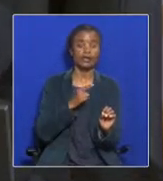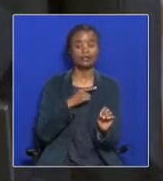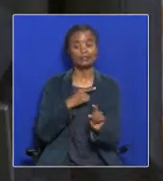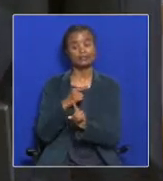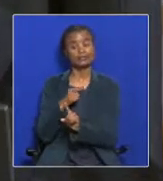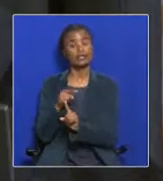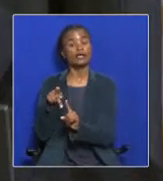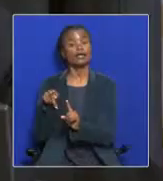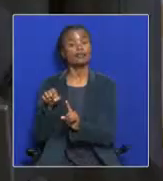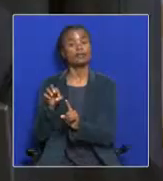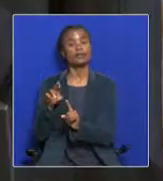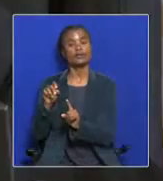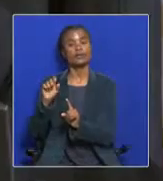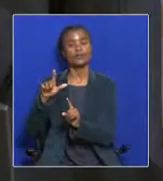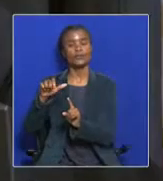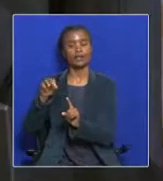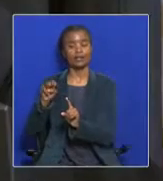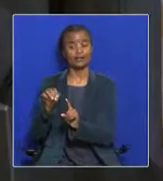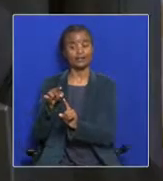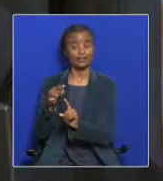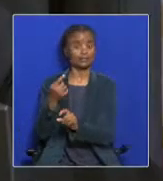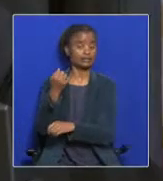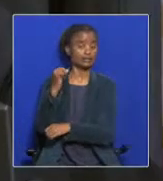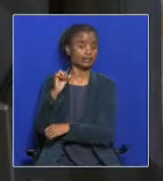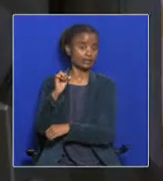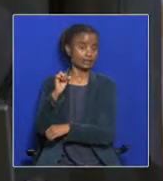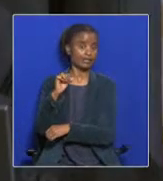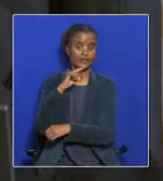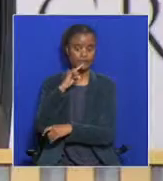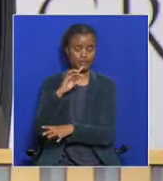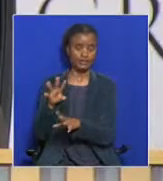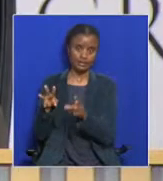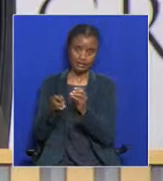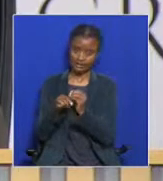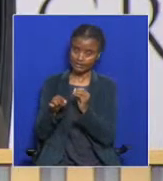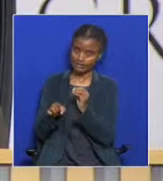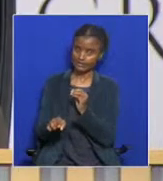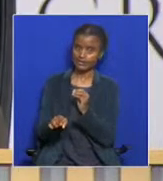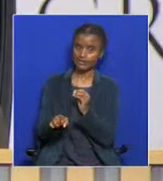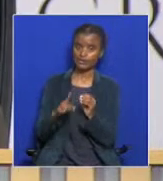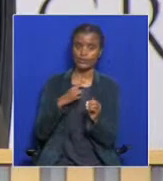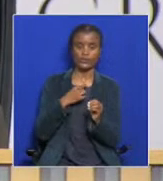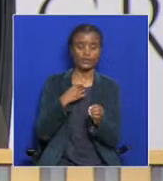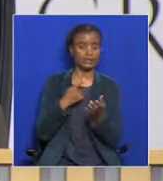lends credence to Perumal's denial that there was ever such a discussion.